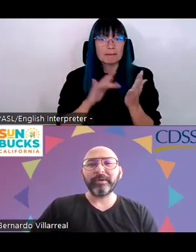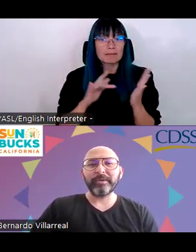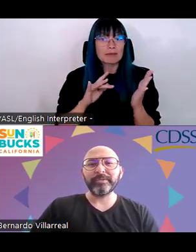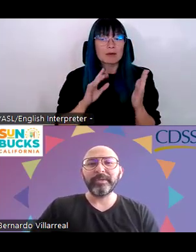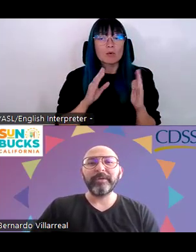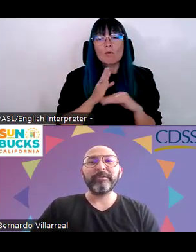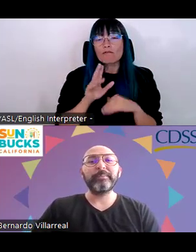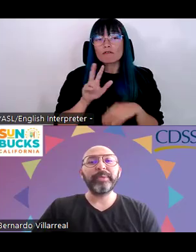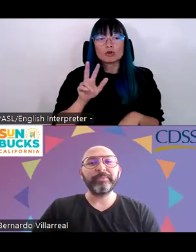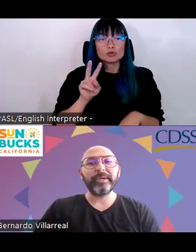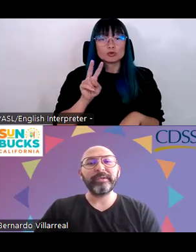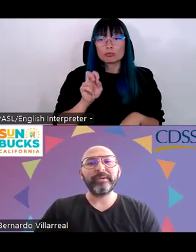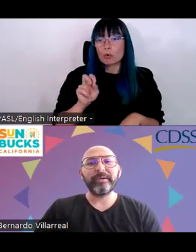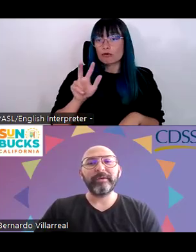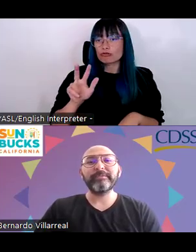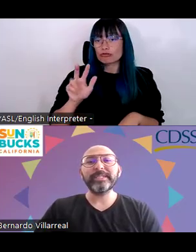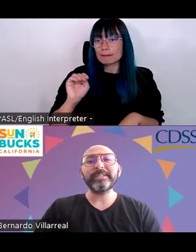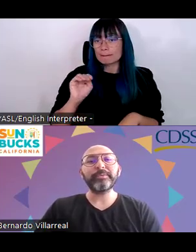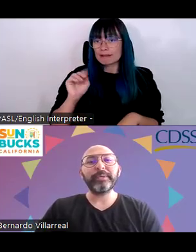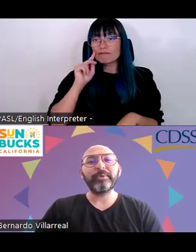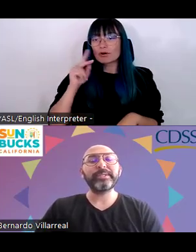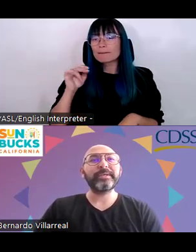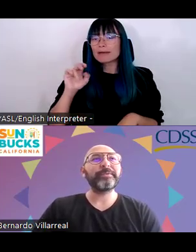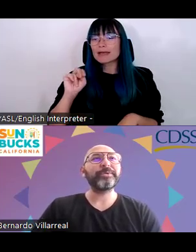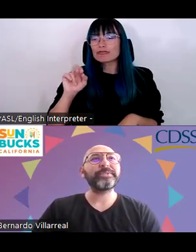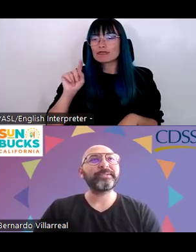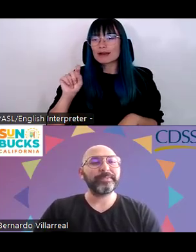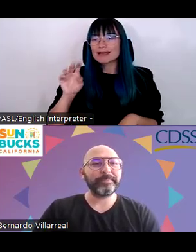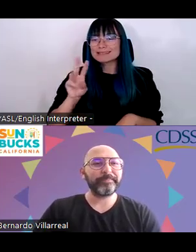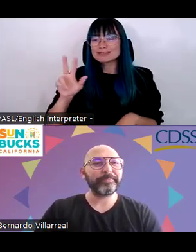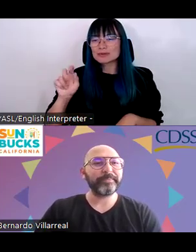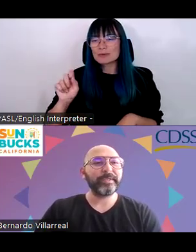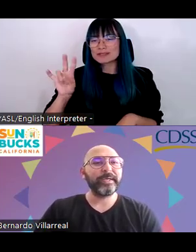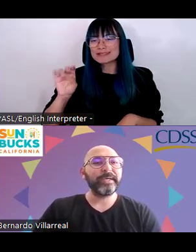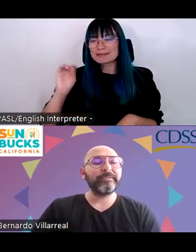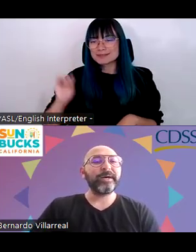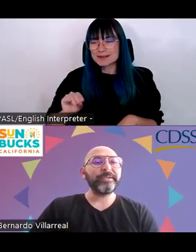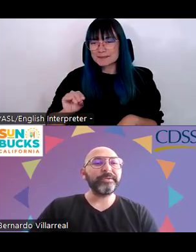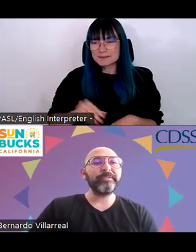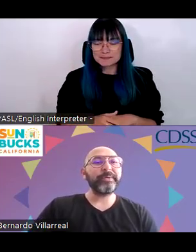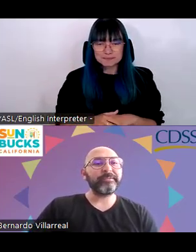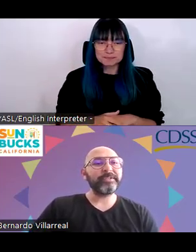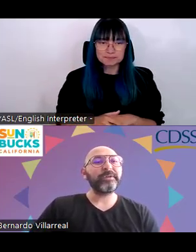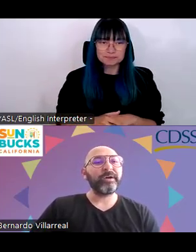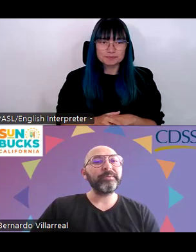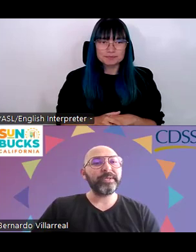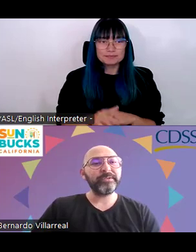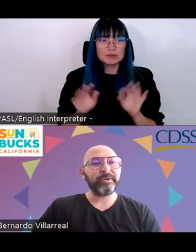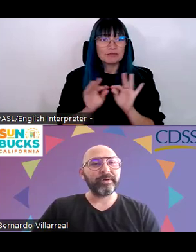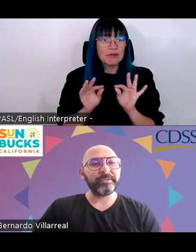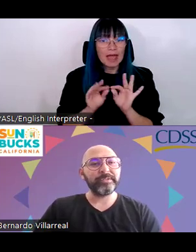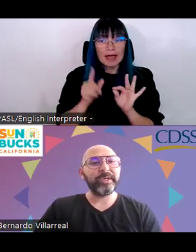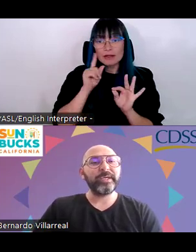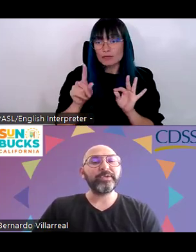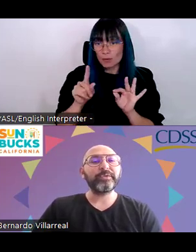2.3 million cards for a pin rate of 63.7%. The value of the benefits on